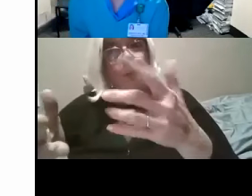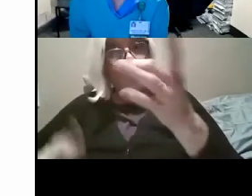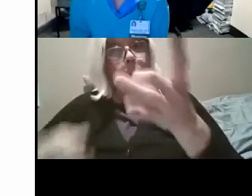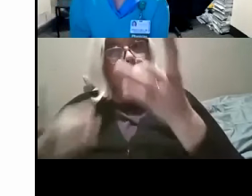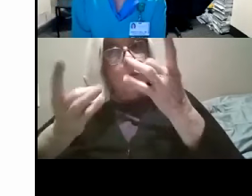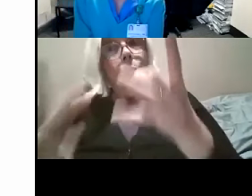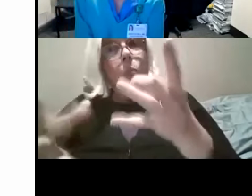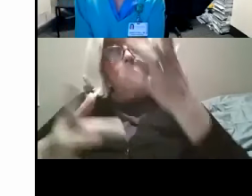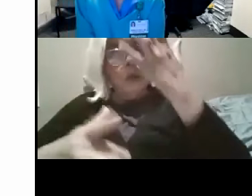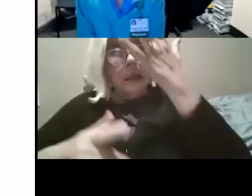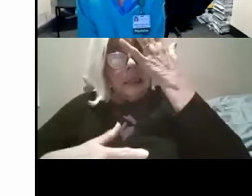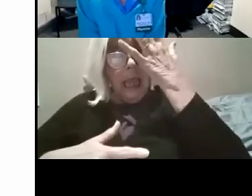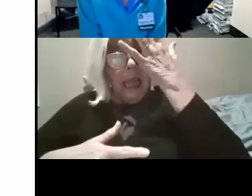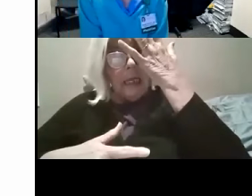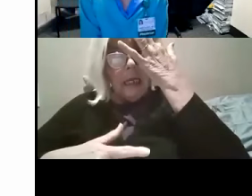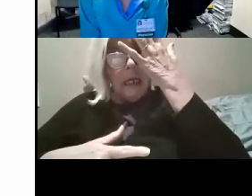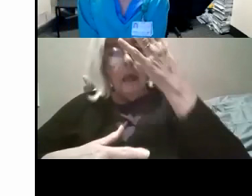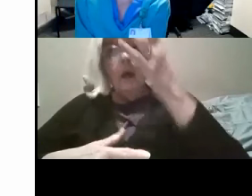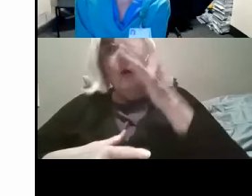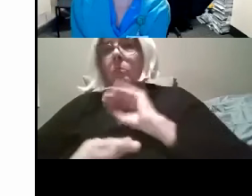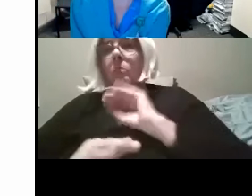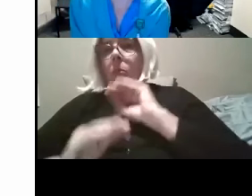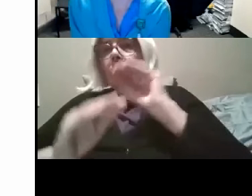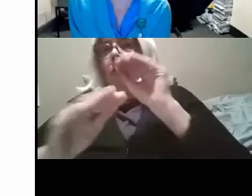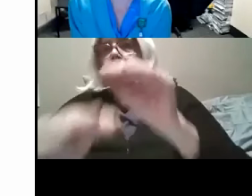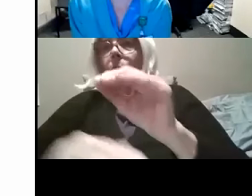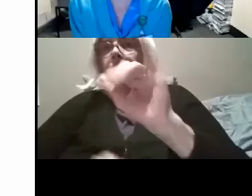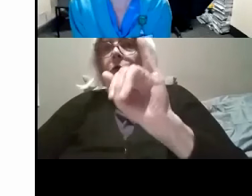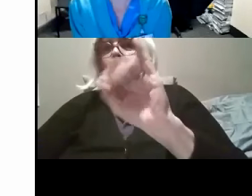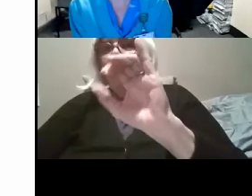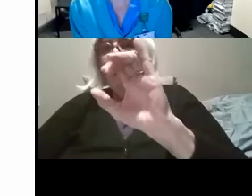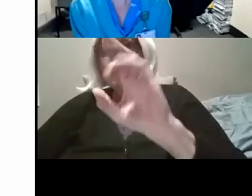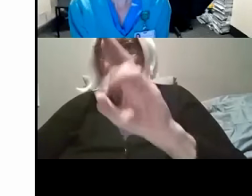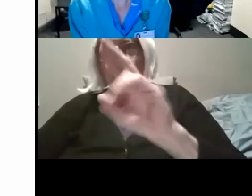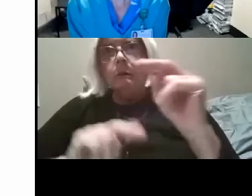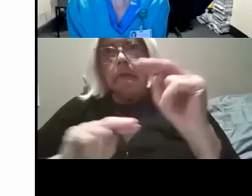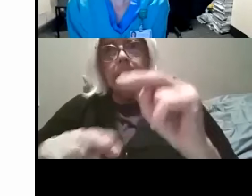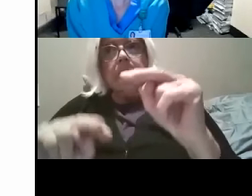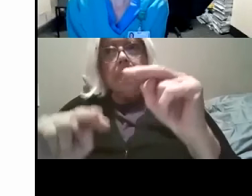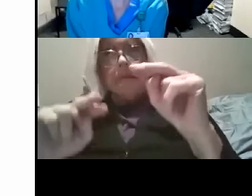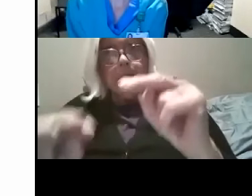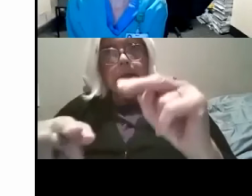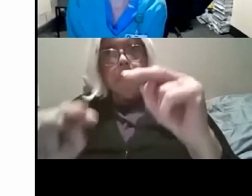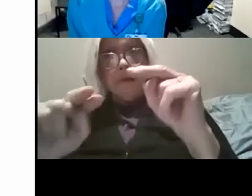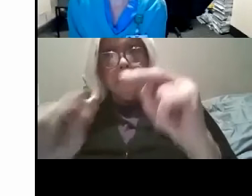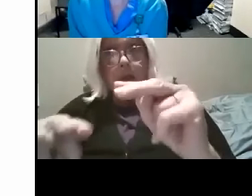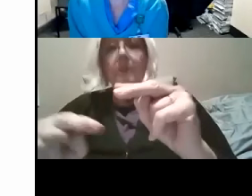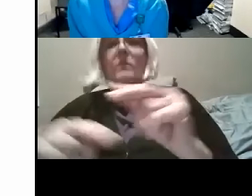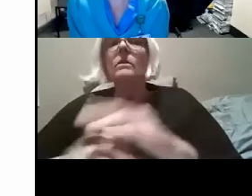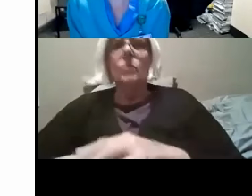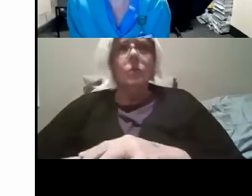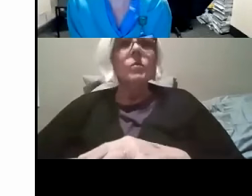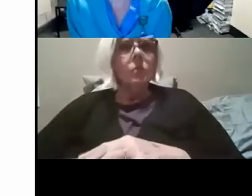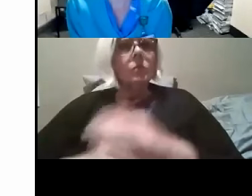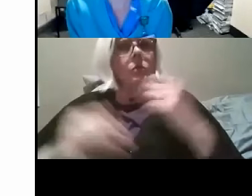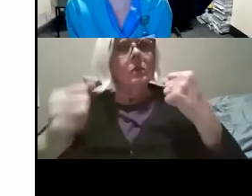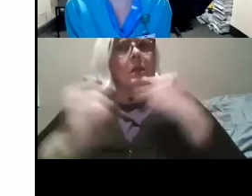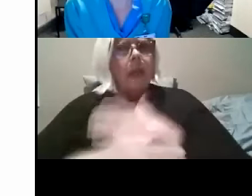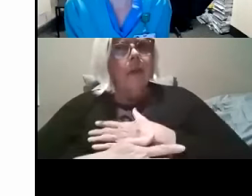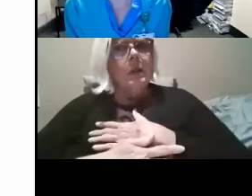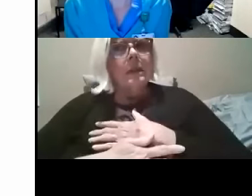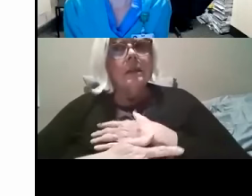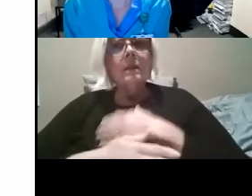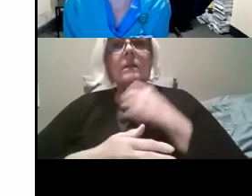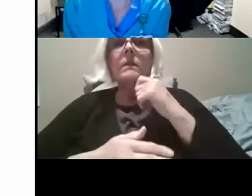that's a lot for a kid to go through and a family to go through. this